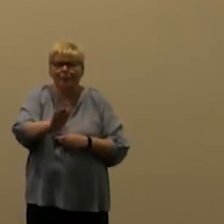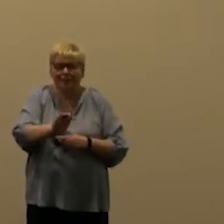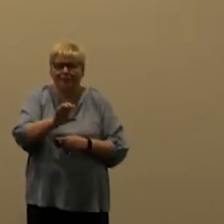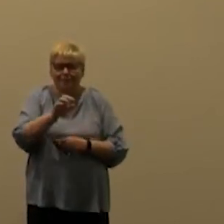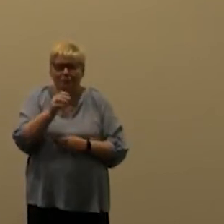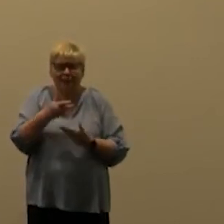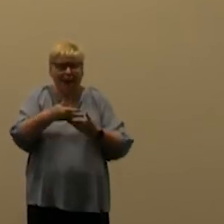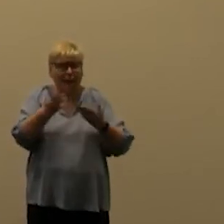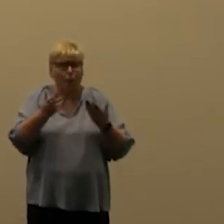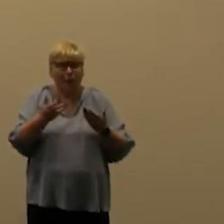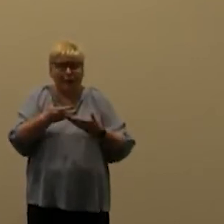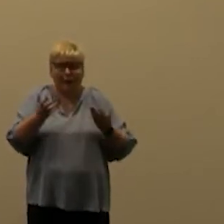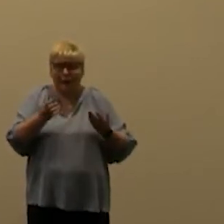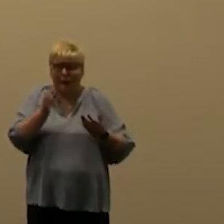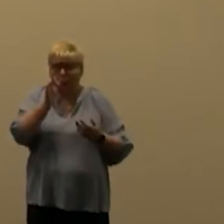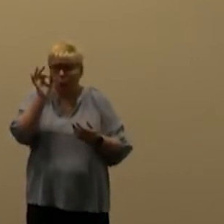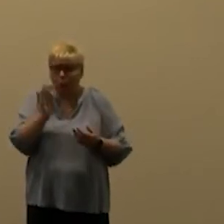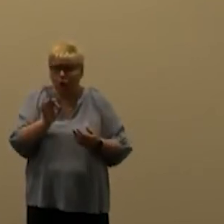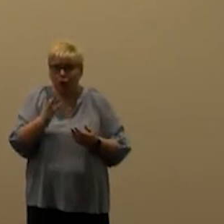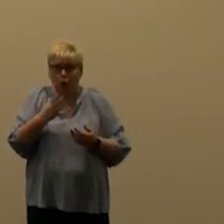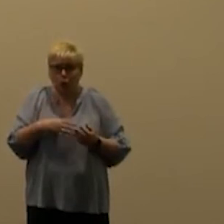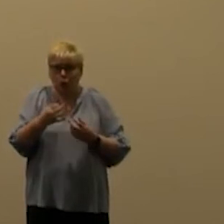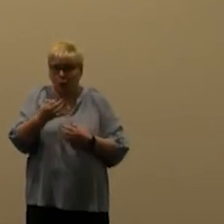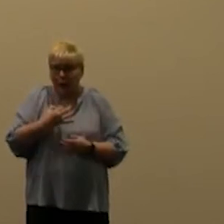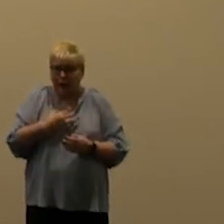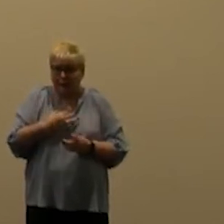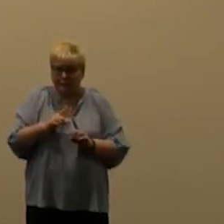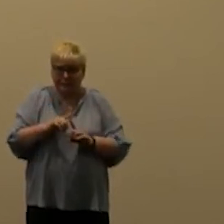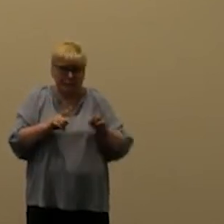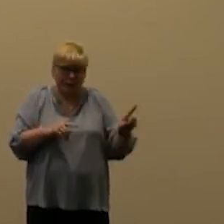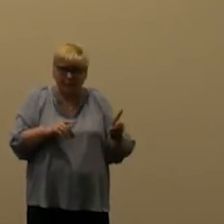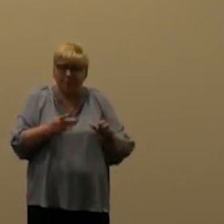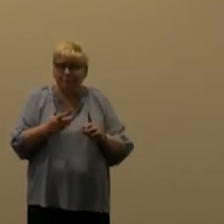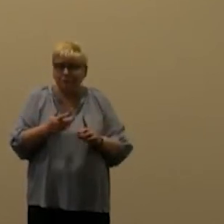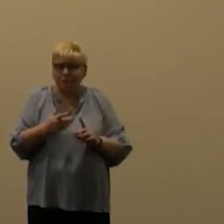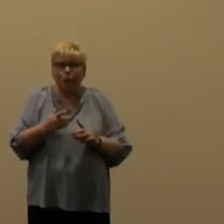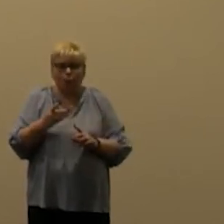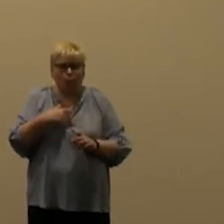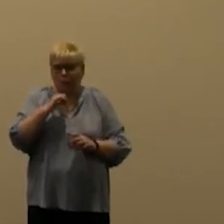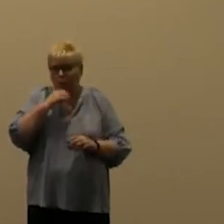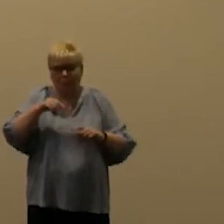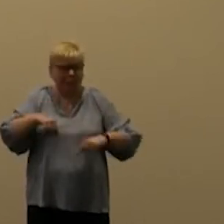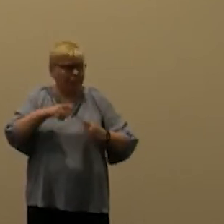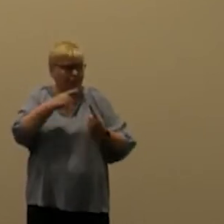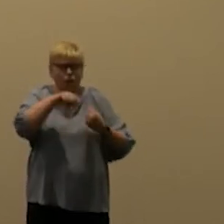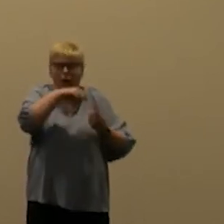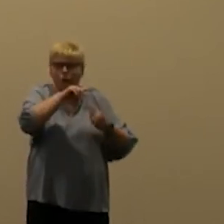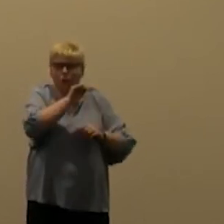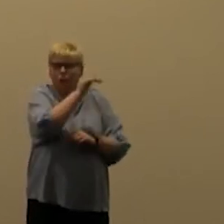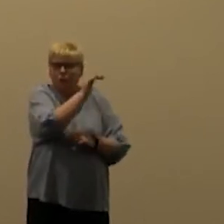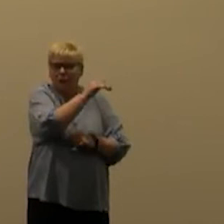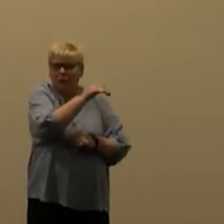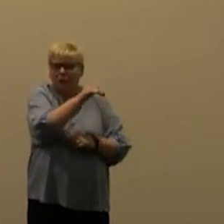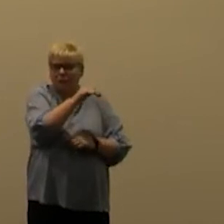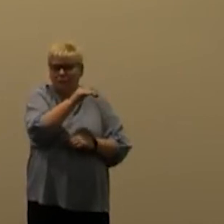and if anyone has got any questions they'd like to ask us afterwards or connect, we will be here just outside for